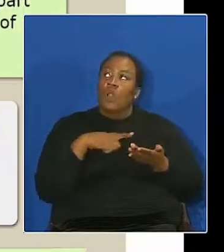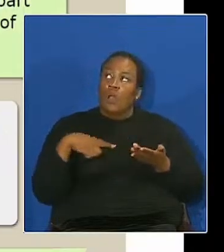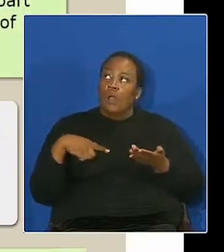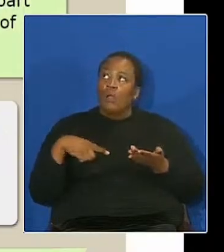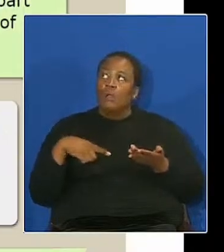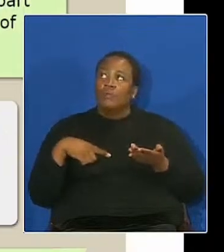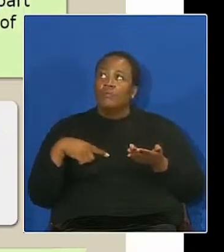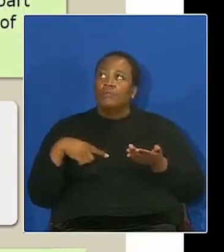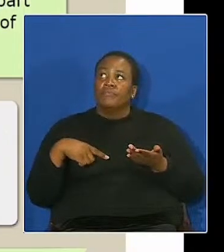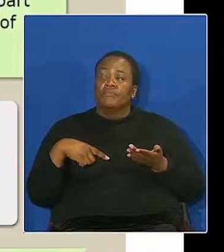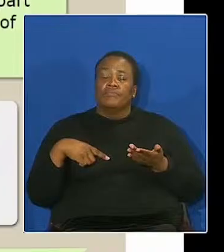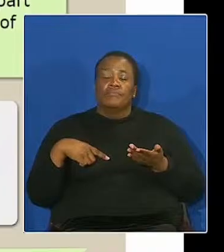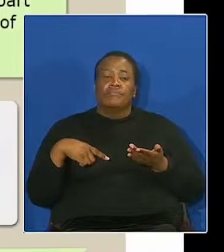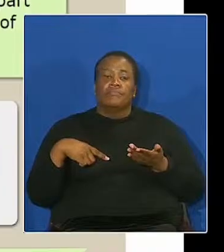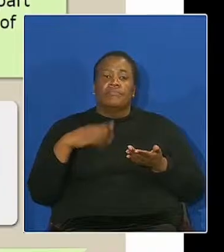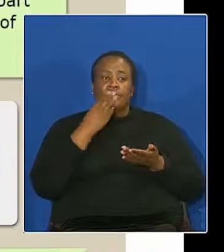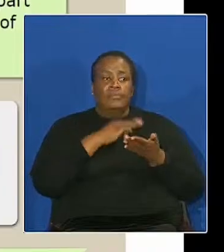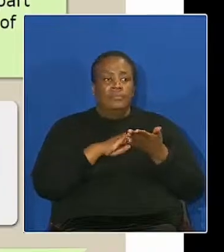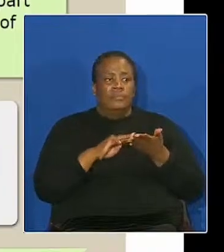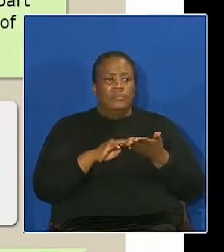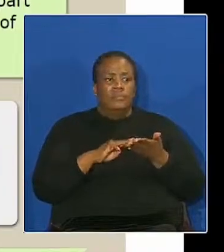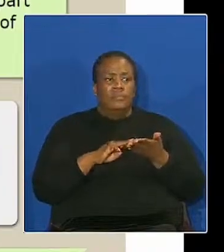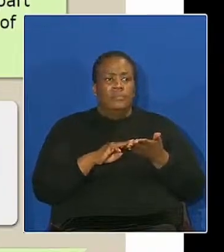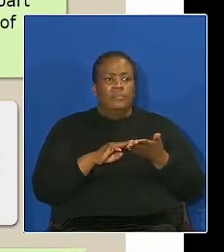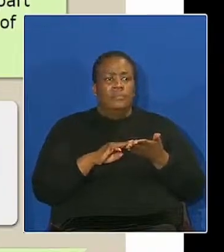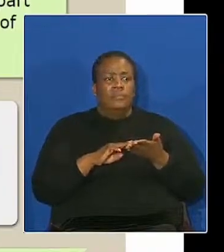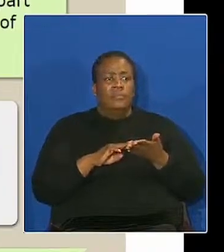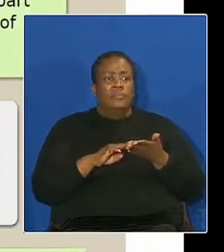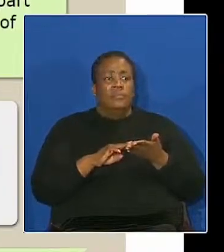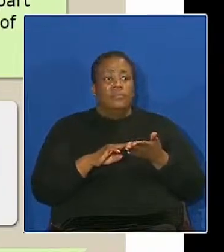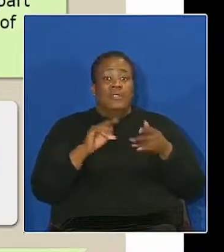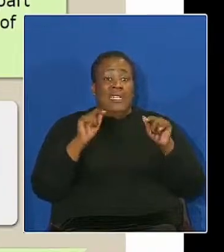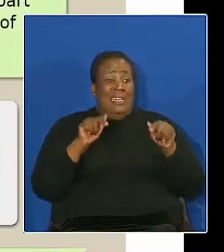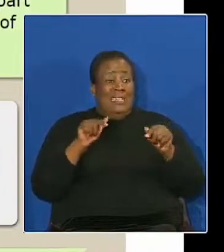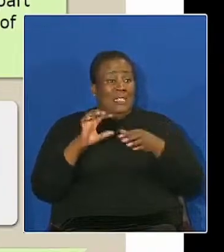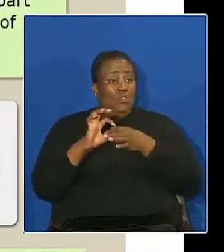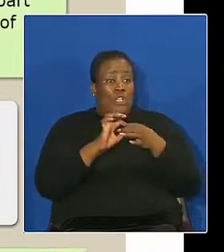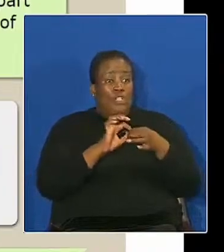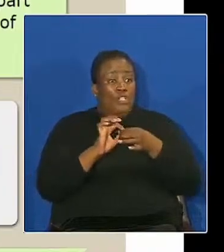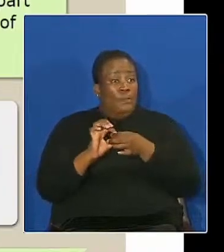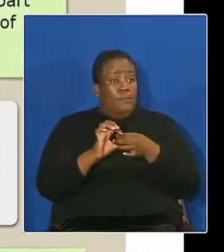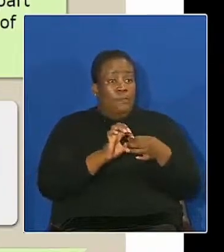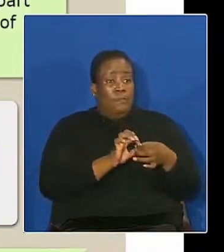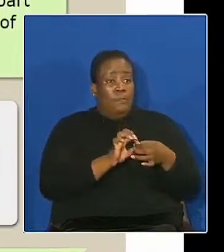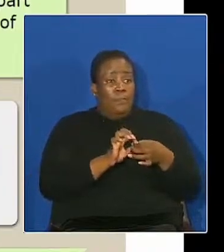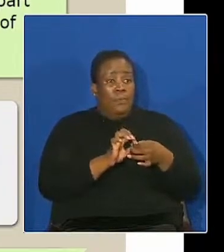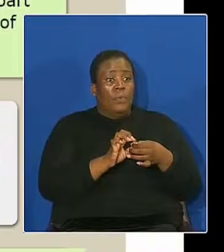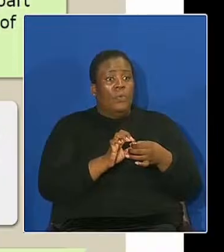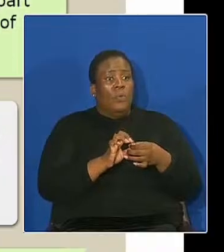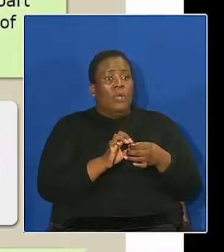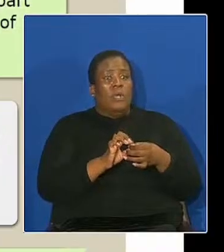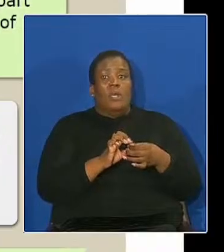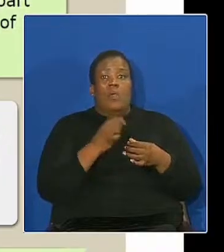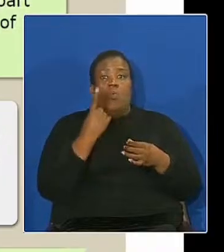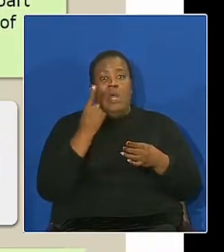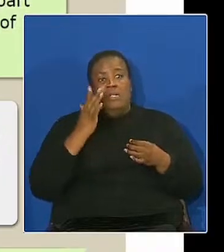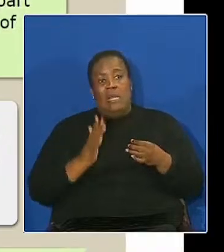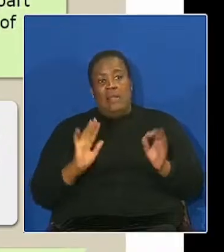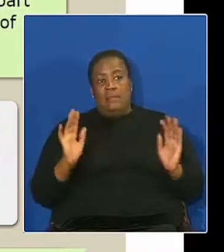message which reads, this relationship should not be one-sided,